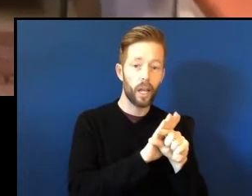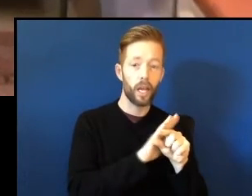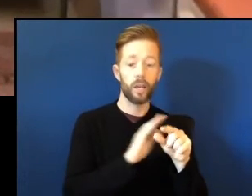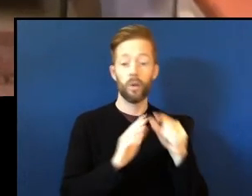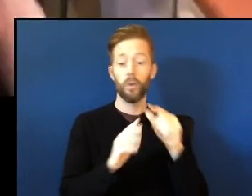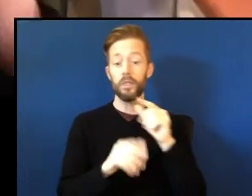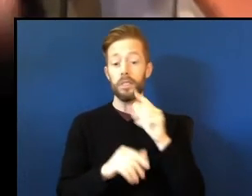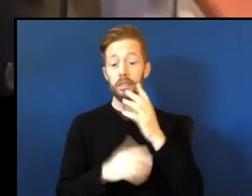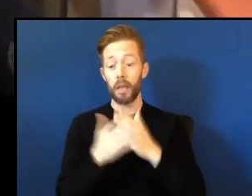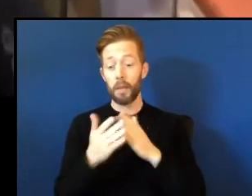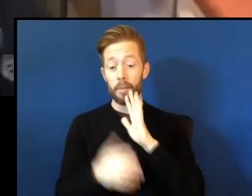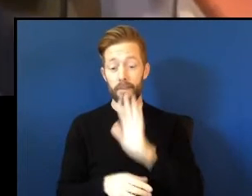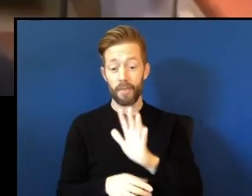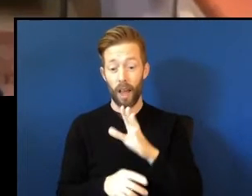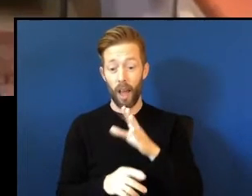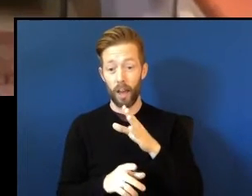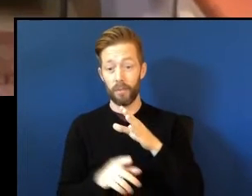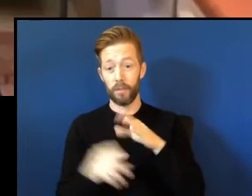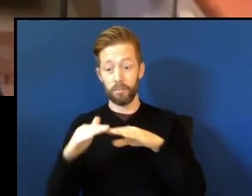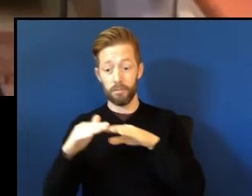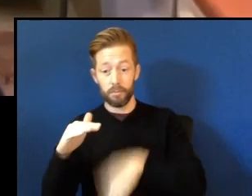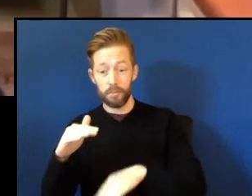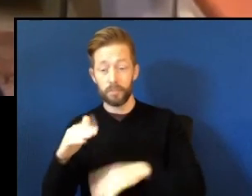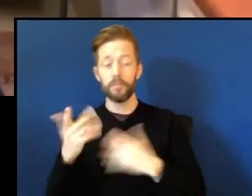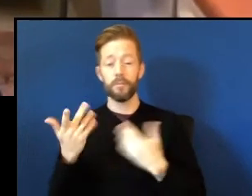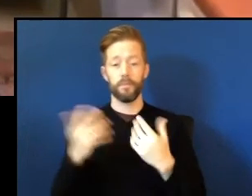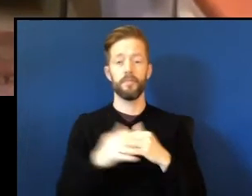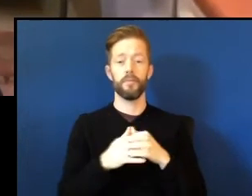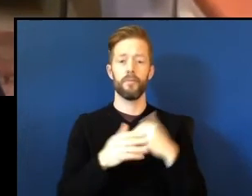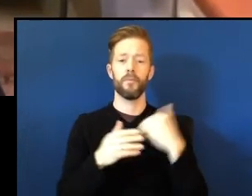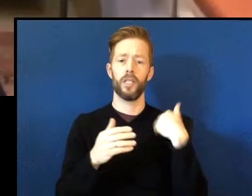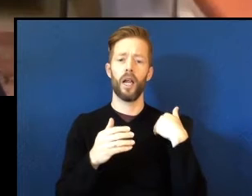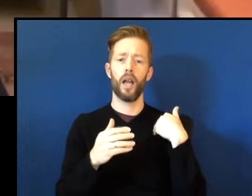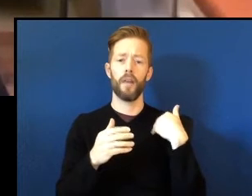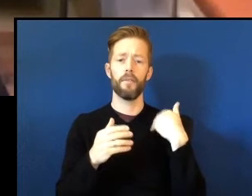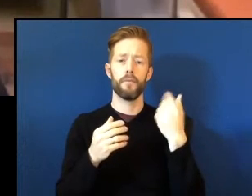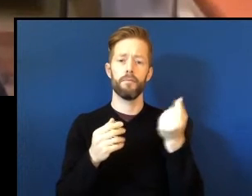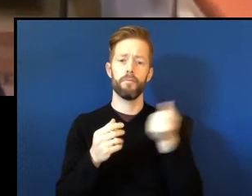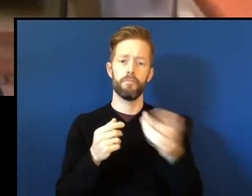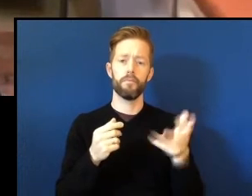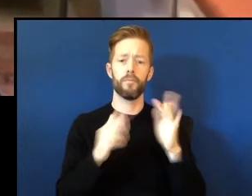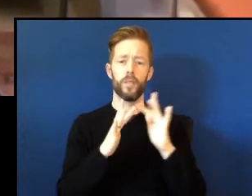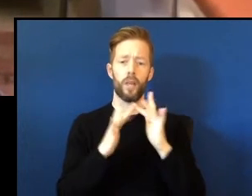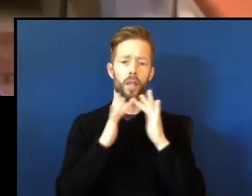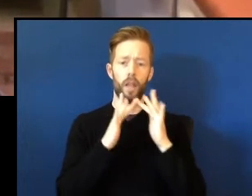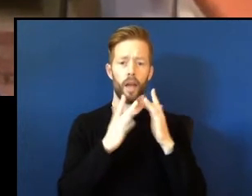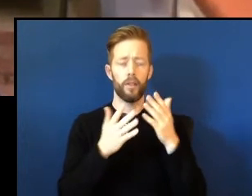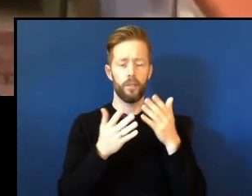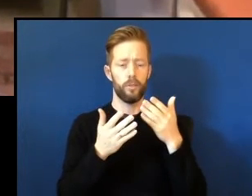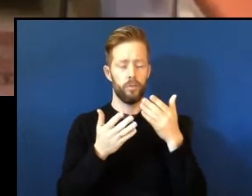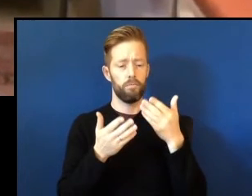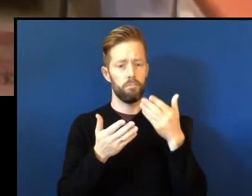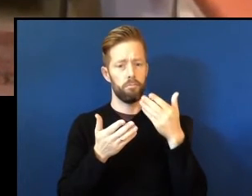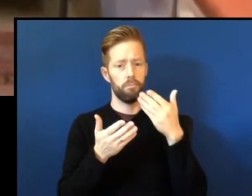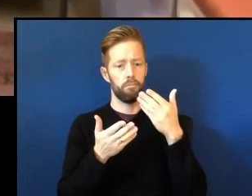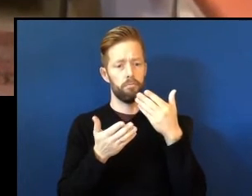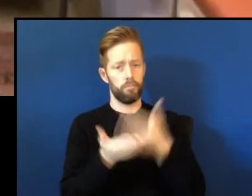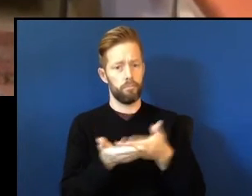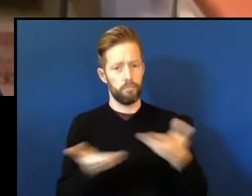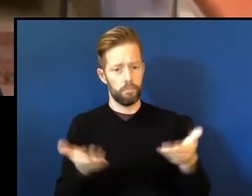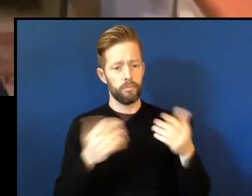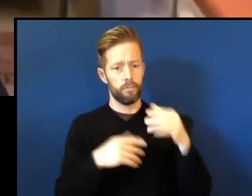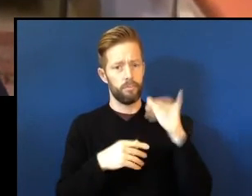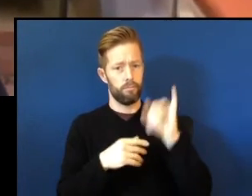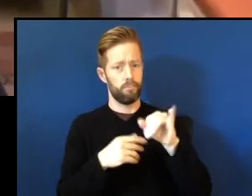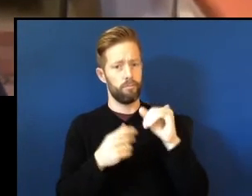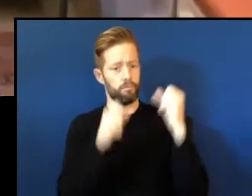than 5 years old, right? So there are a number of online sources right now that are really strong. And so sort